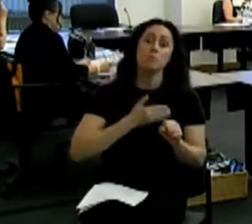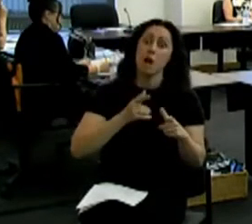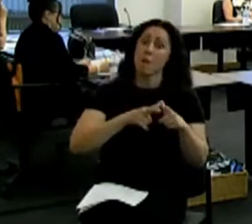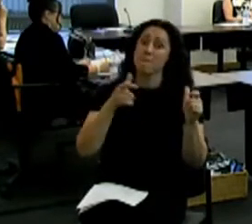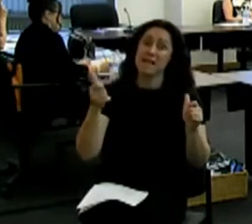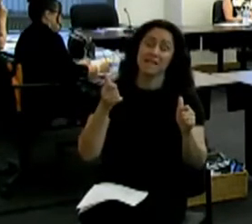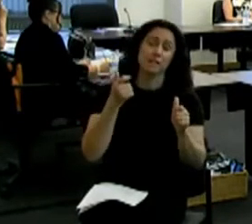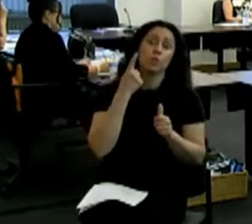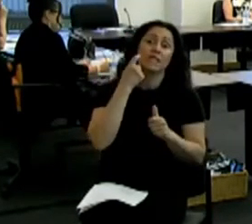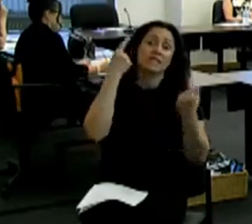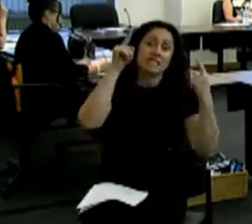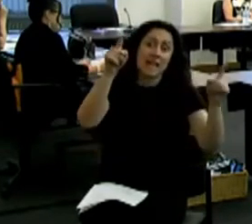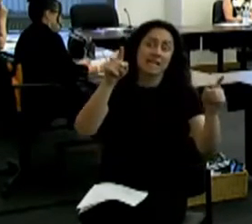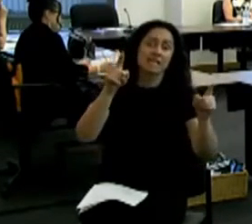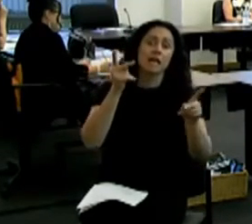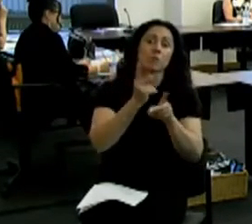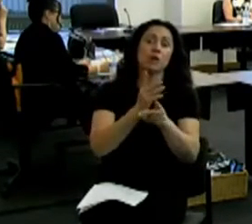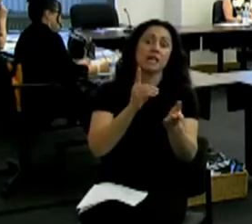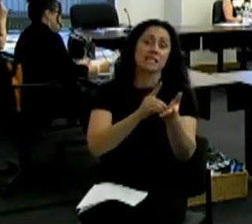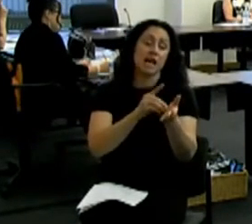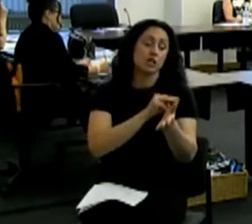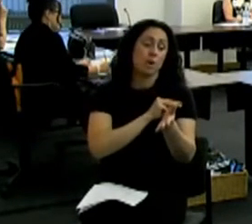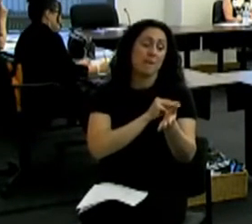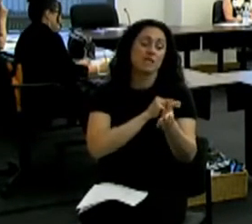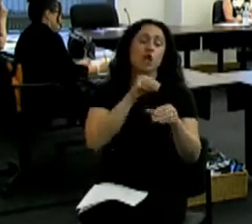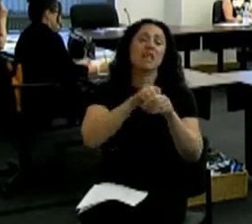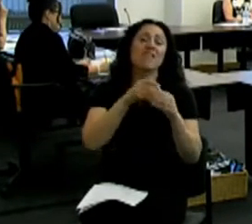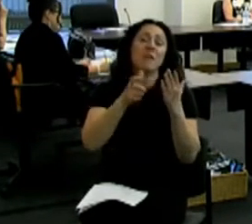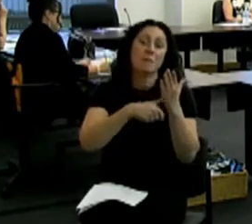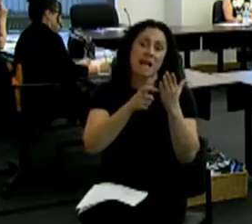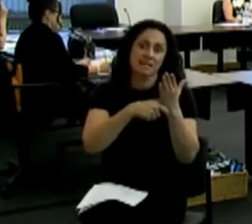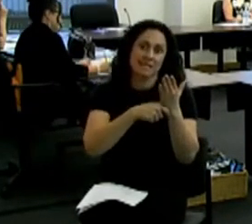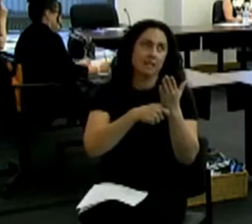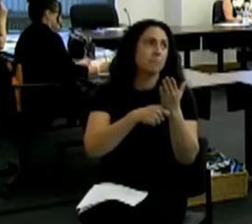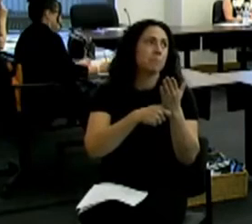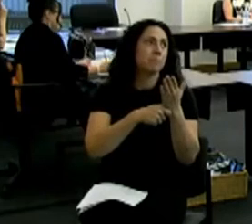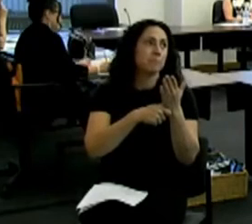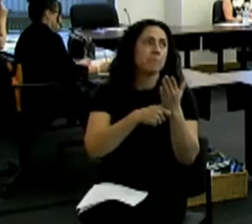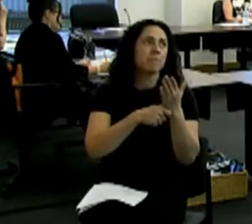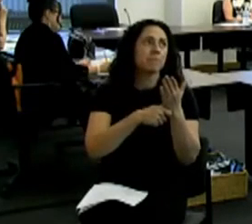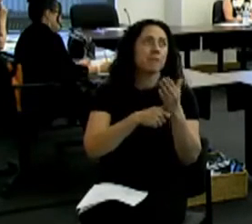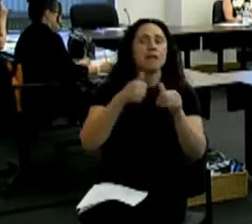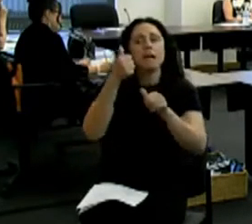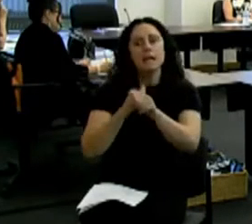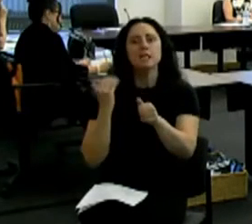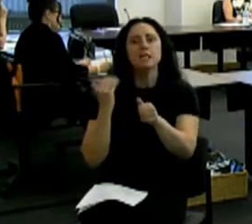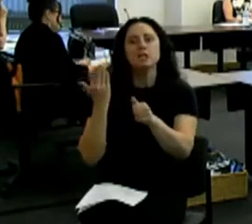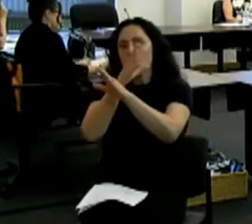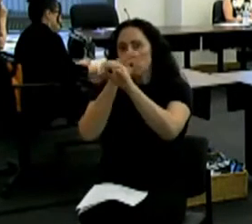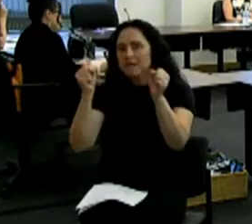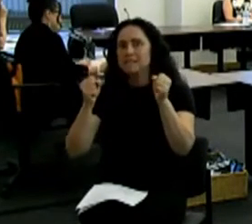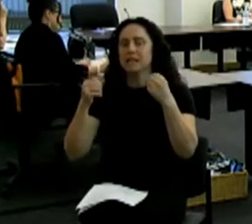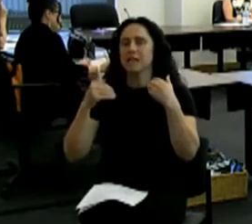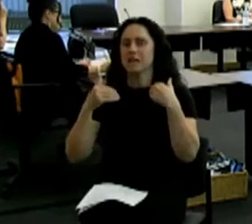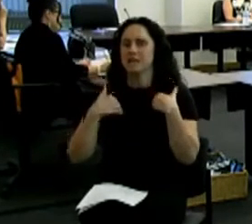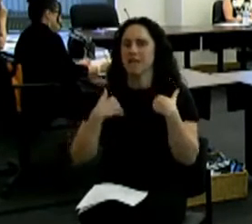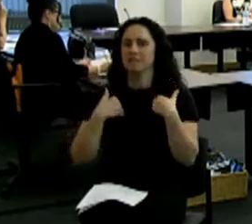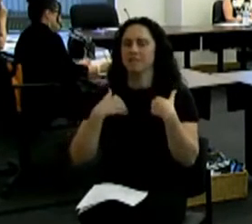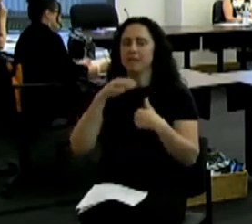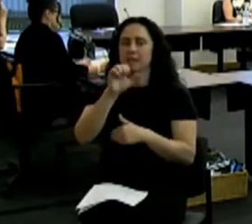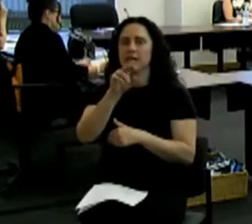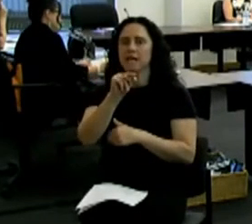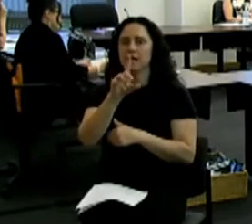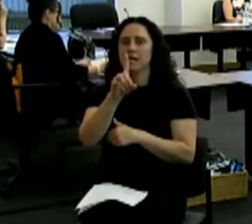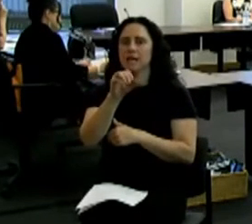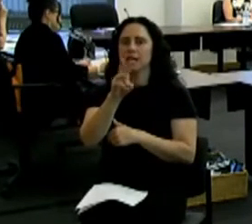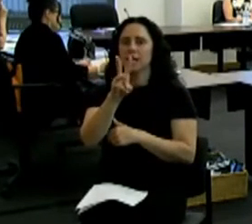biggest recent success is putting Dr. Mitchell in the magazine. Each of our presidents have had endowed scholarships,